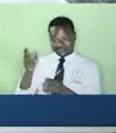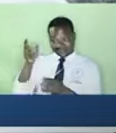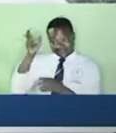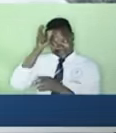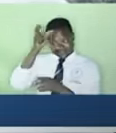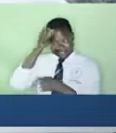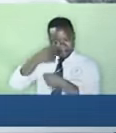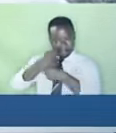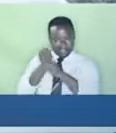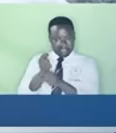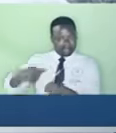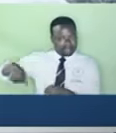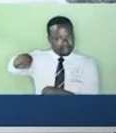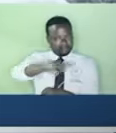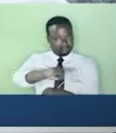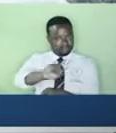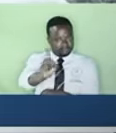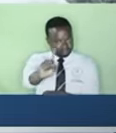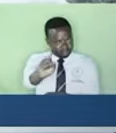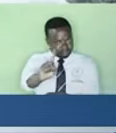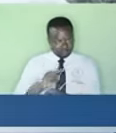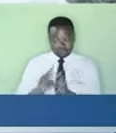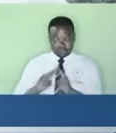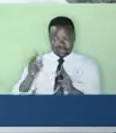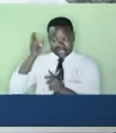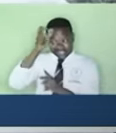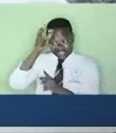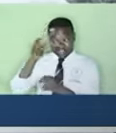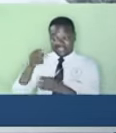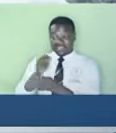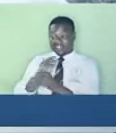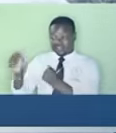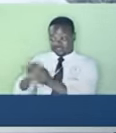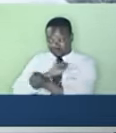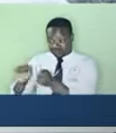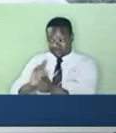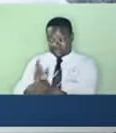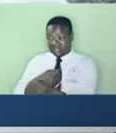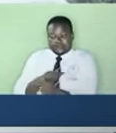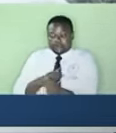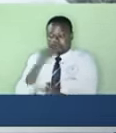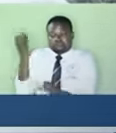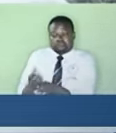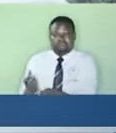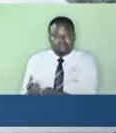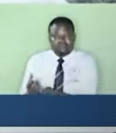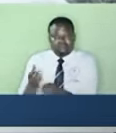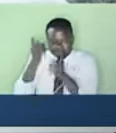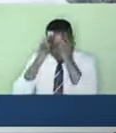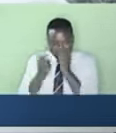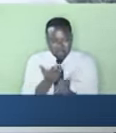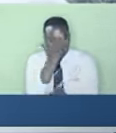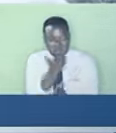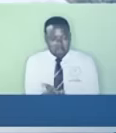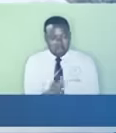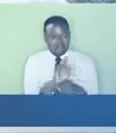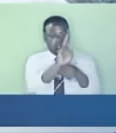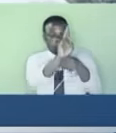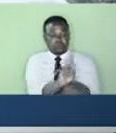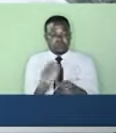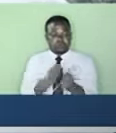us. So when he's destroying us, he doesn't have any feeling. Because that is who he is.